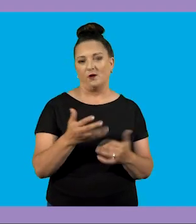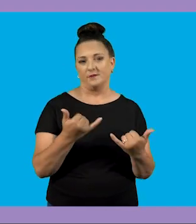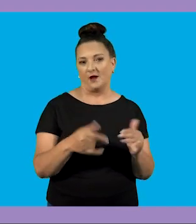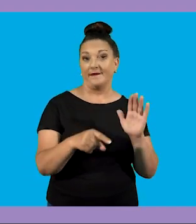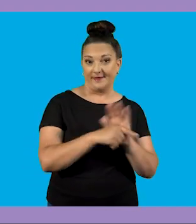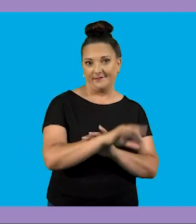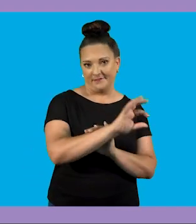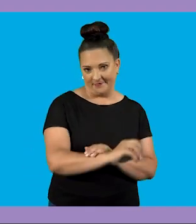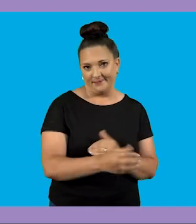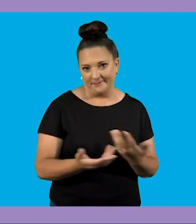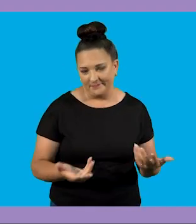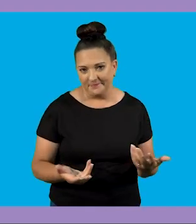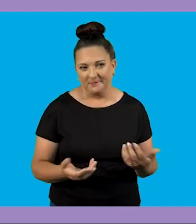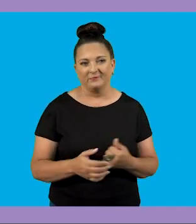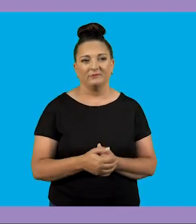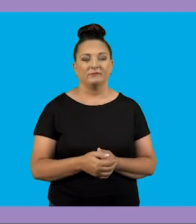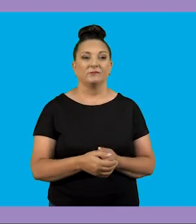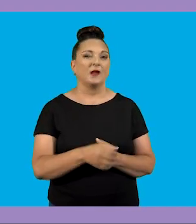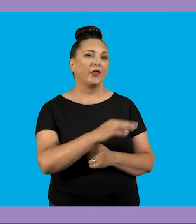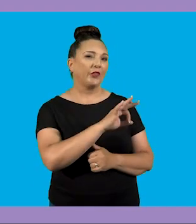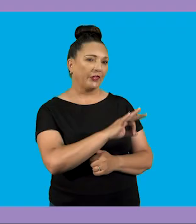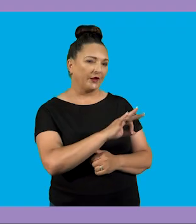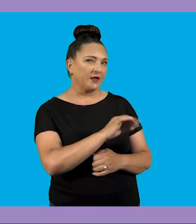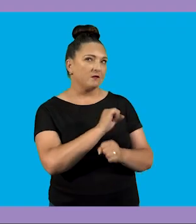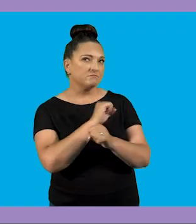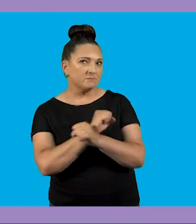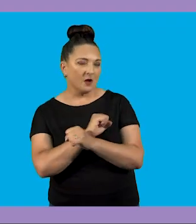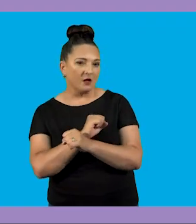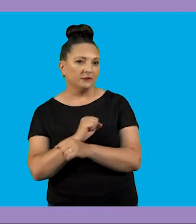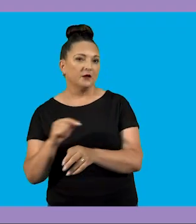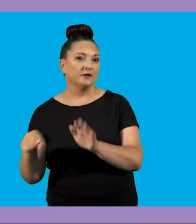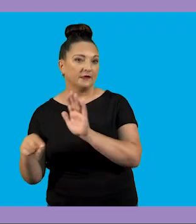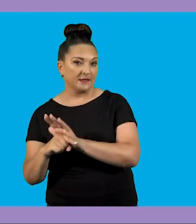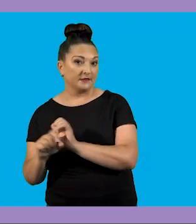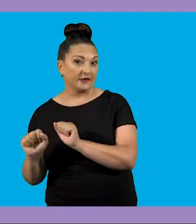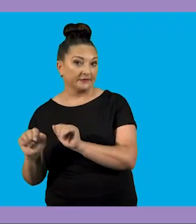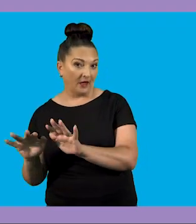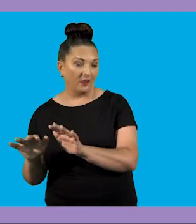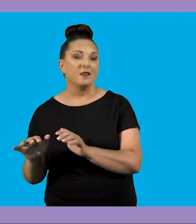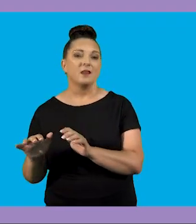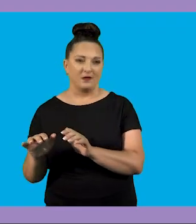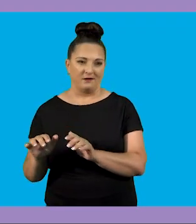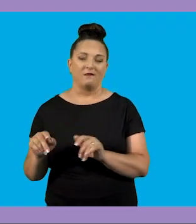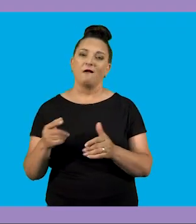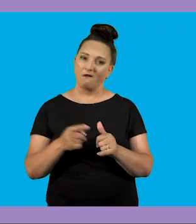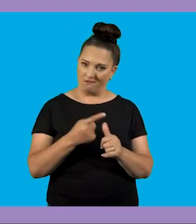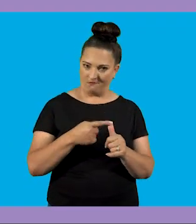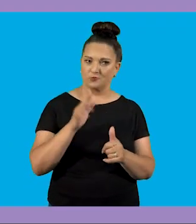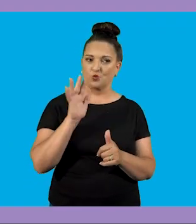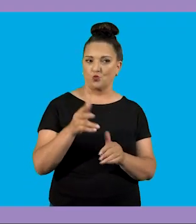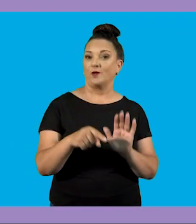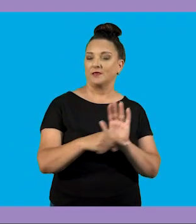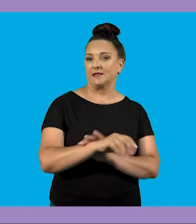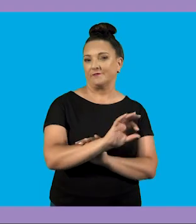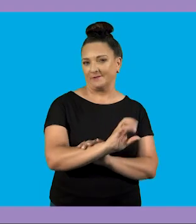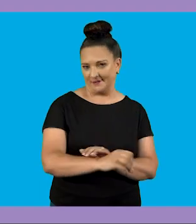a negative 30. We can also say a 3 multiplied by a negative 10. That is also going to